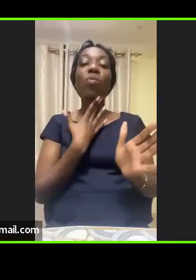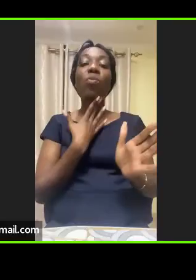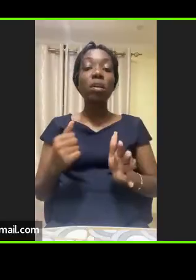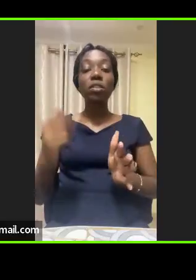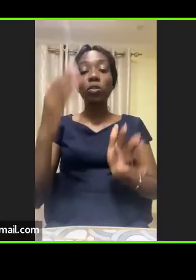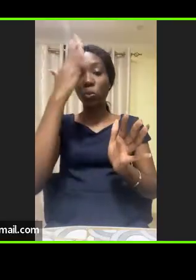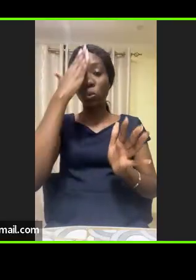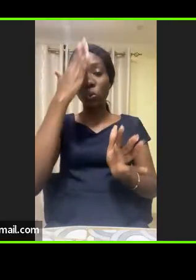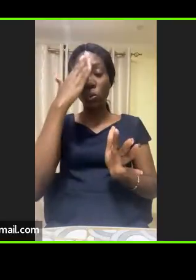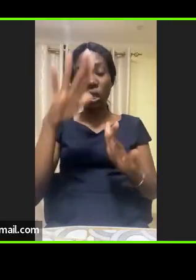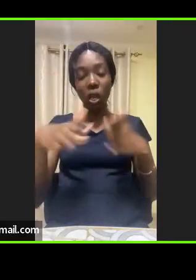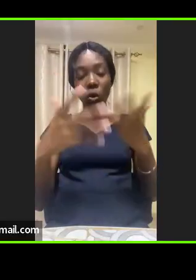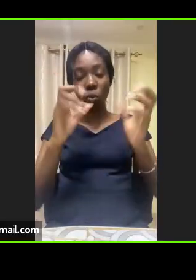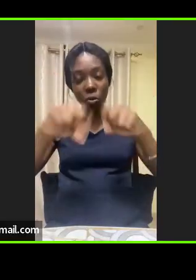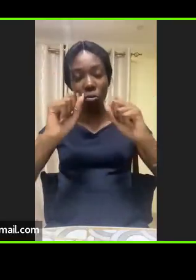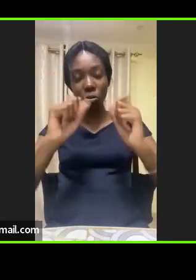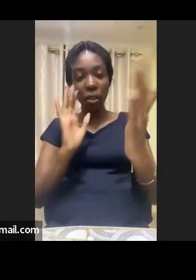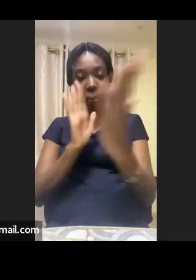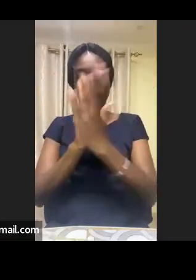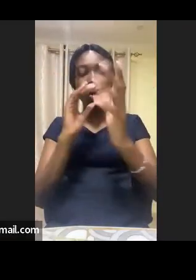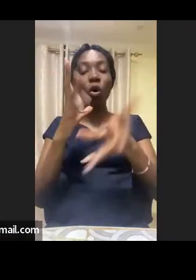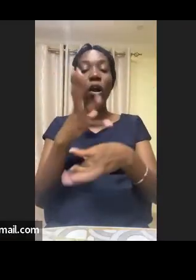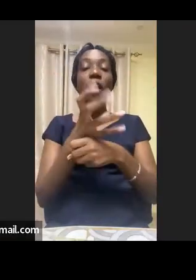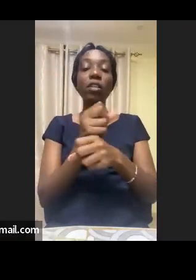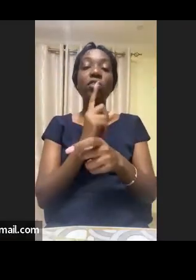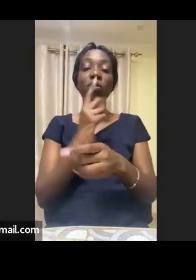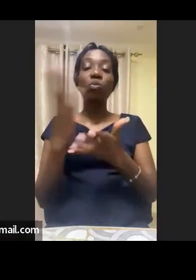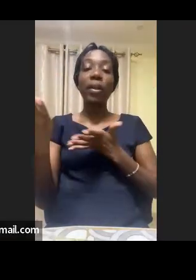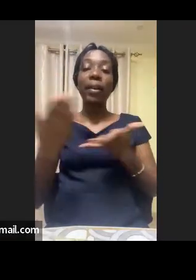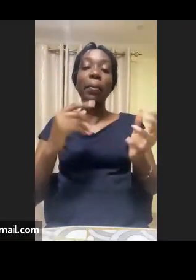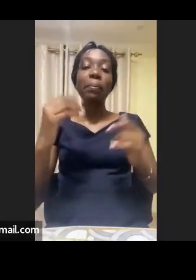actually impact our organizations. Karibu, Madam.